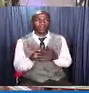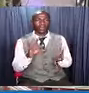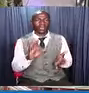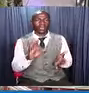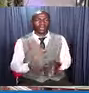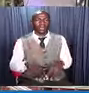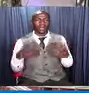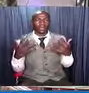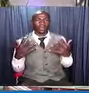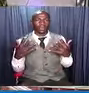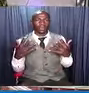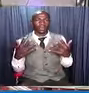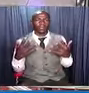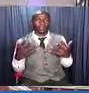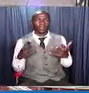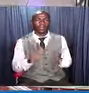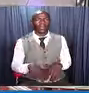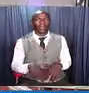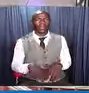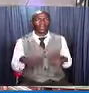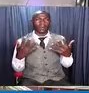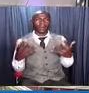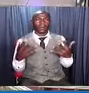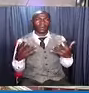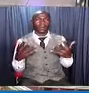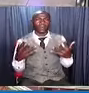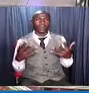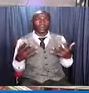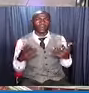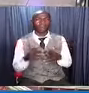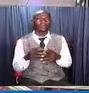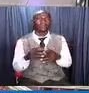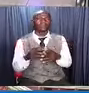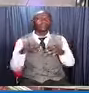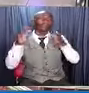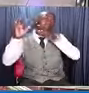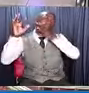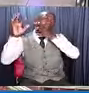Hallelujah. Hallelujah. Hallelujah. Hallelujah. Hallelujah. Ah.